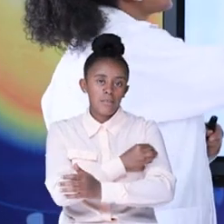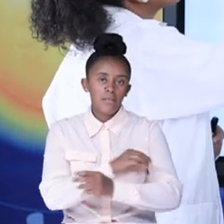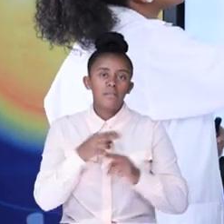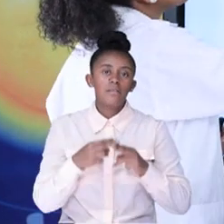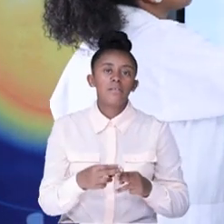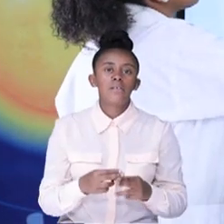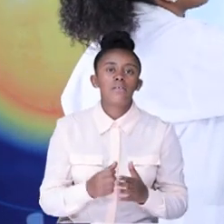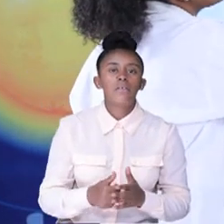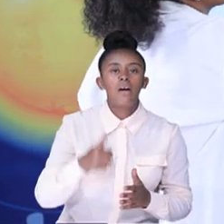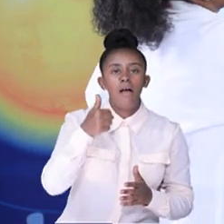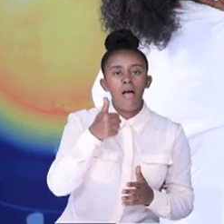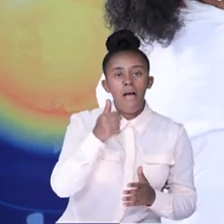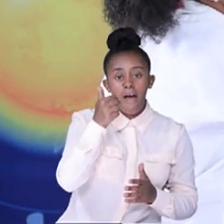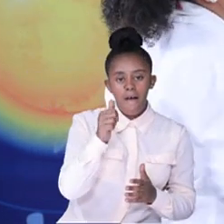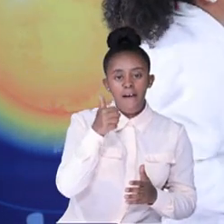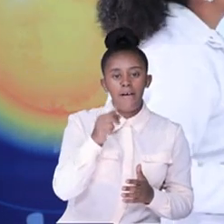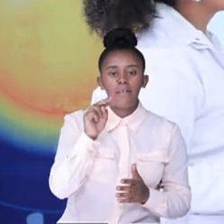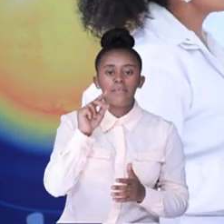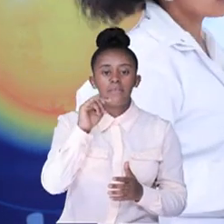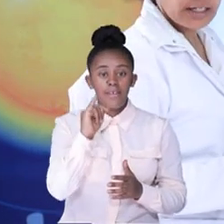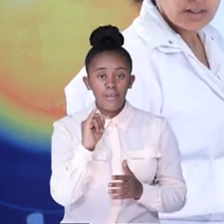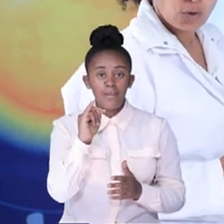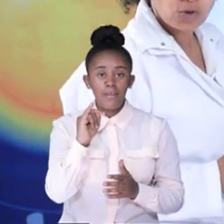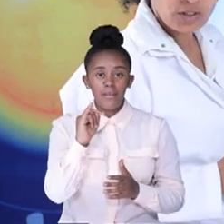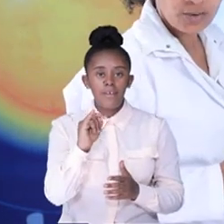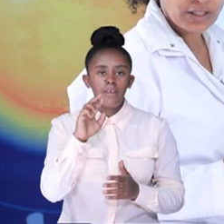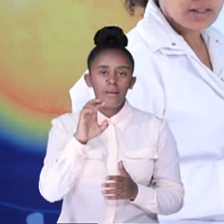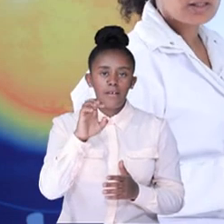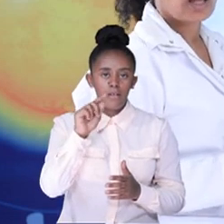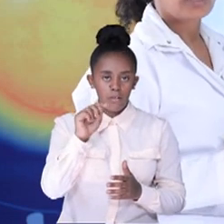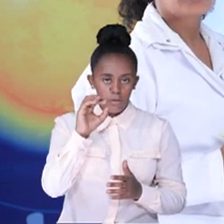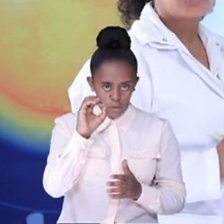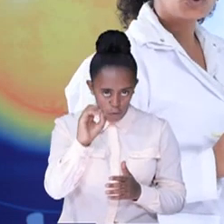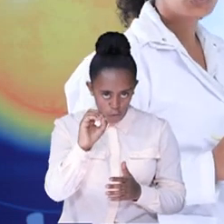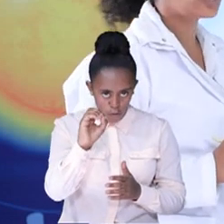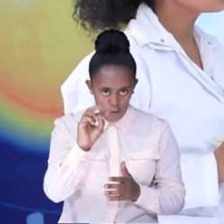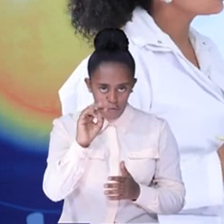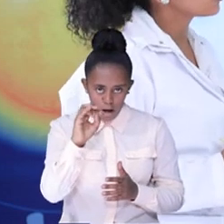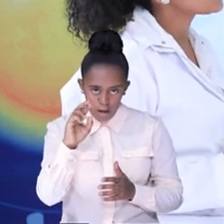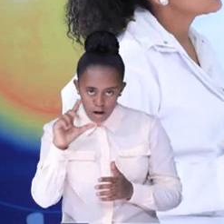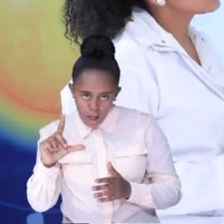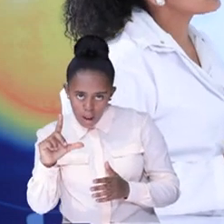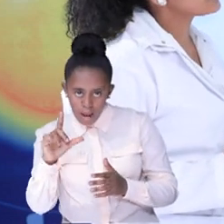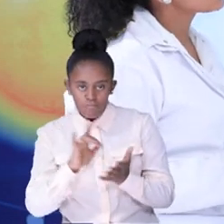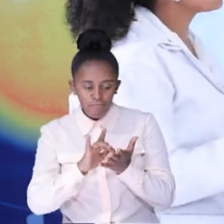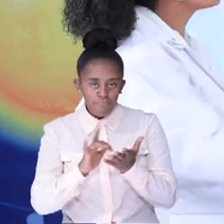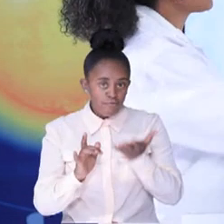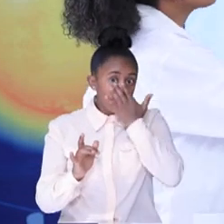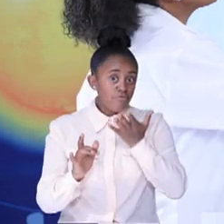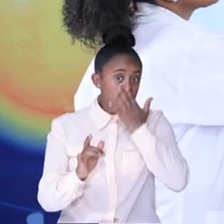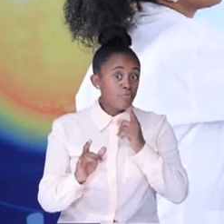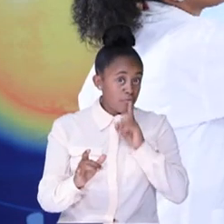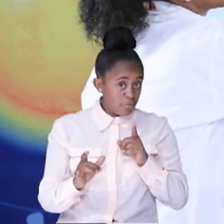as antiretroviral drugs. These drugs or these medicines are important because they